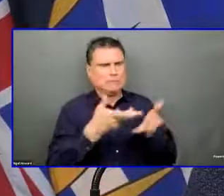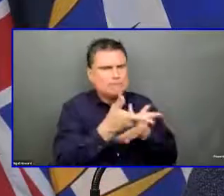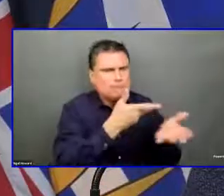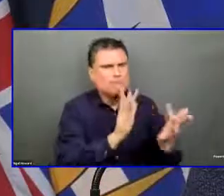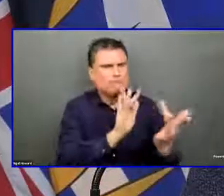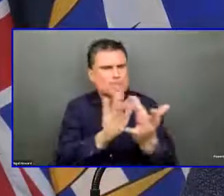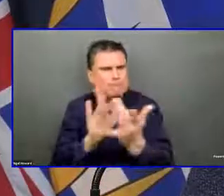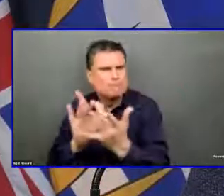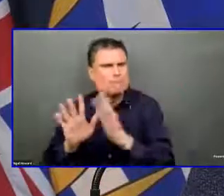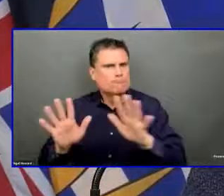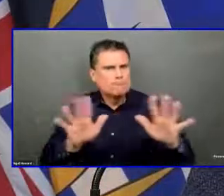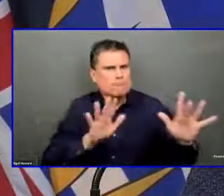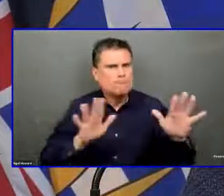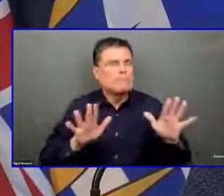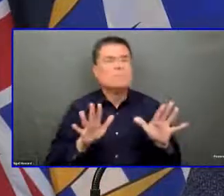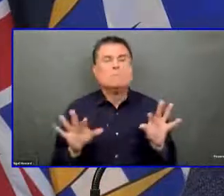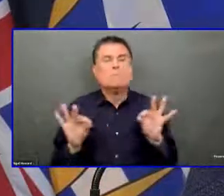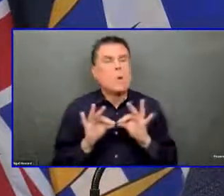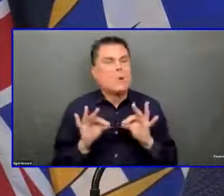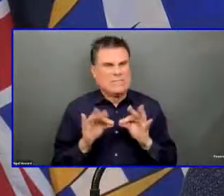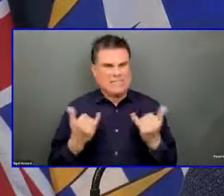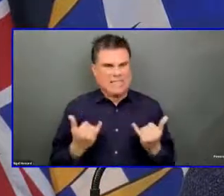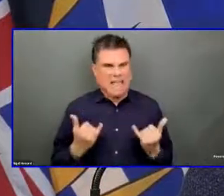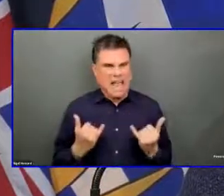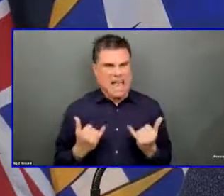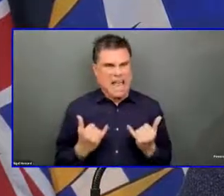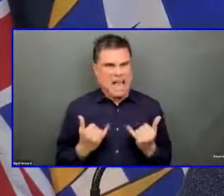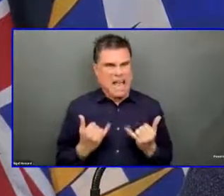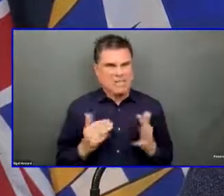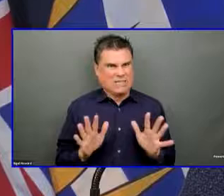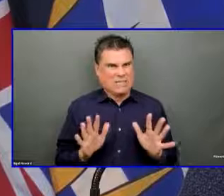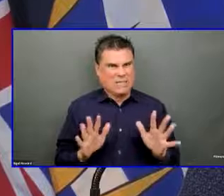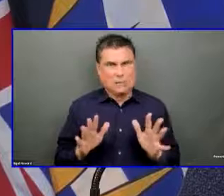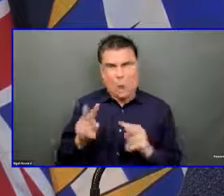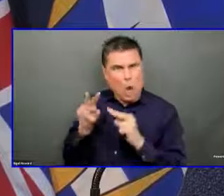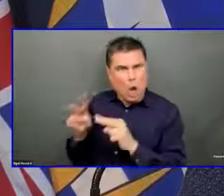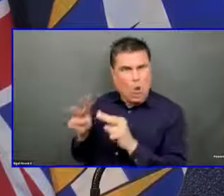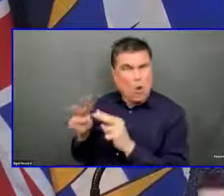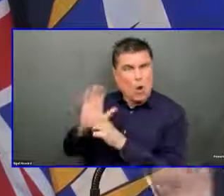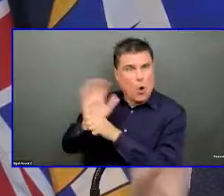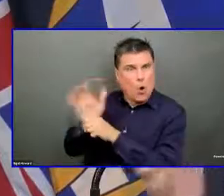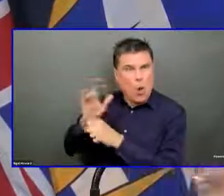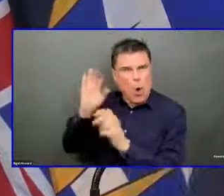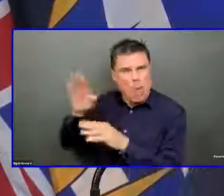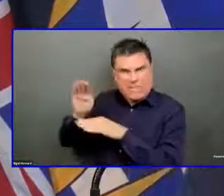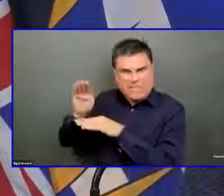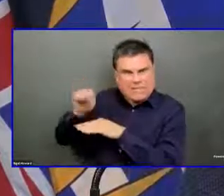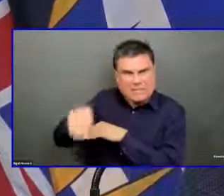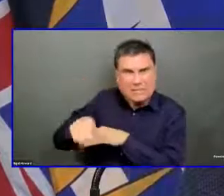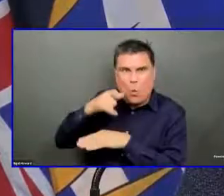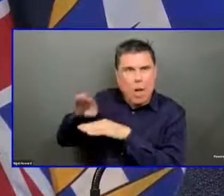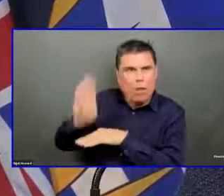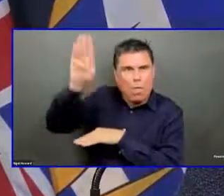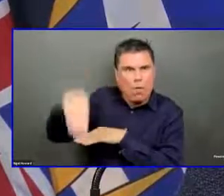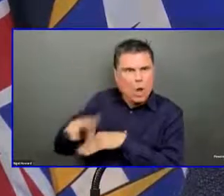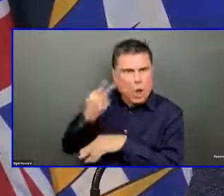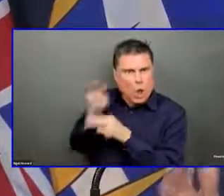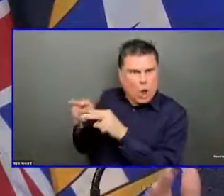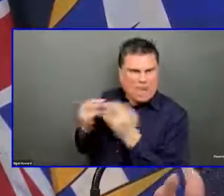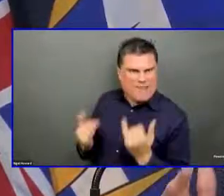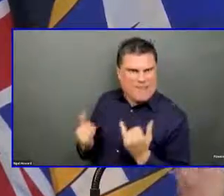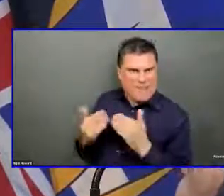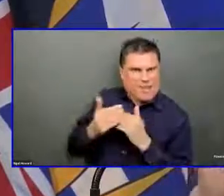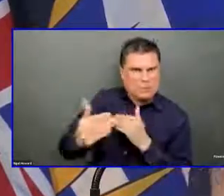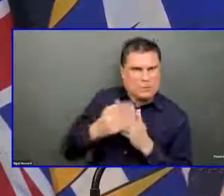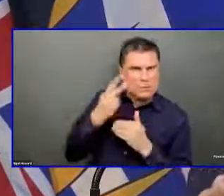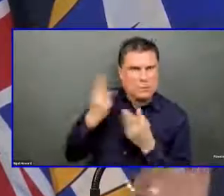get through until April. And if we can do that, and we can do that safely with each other over the next few